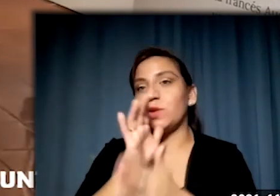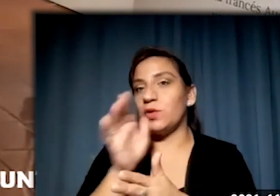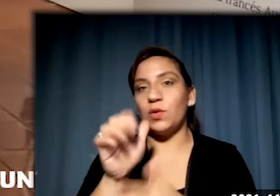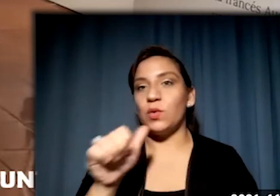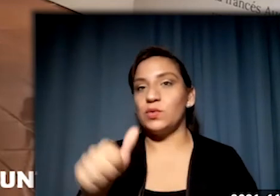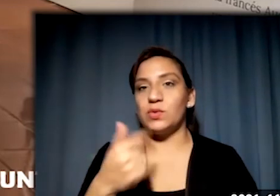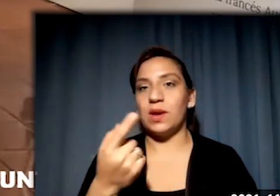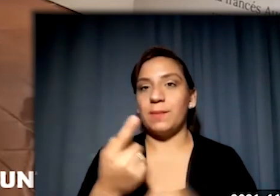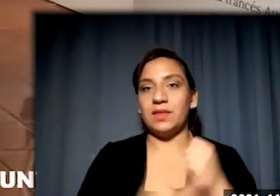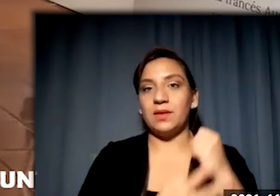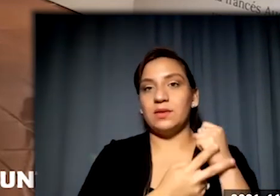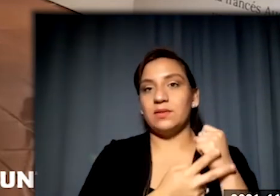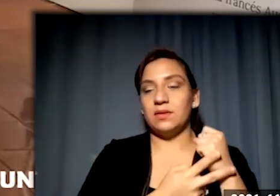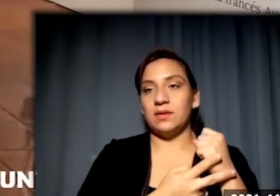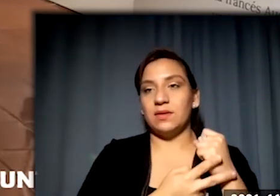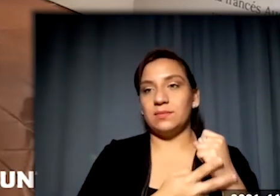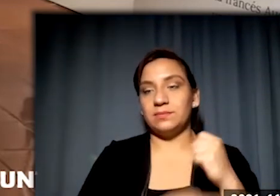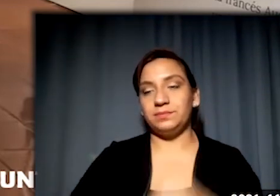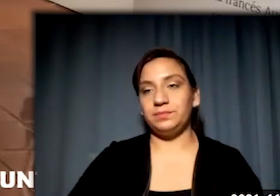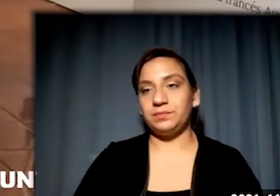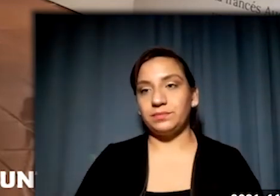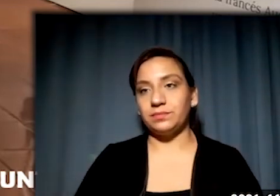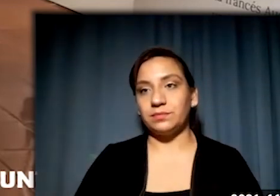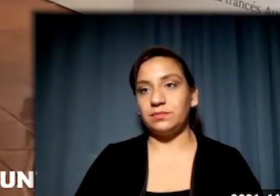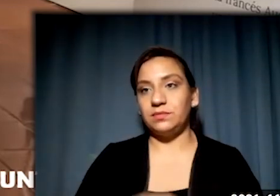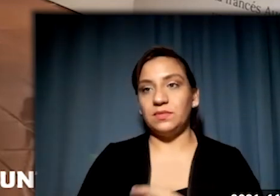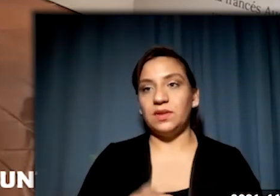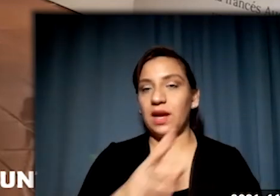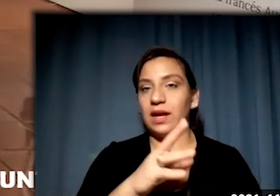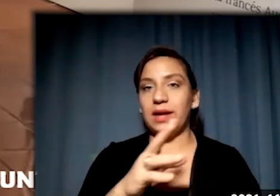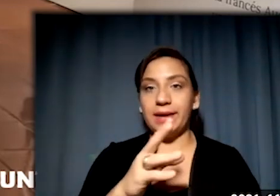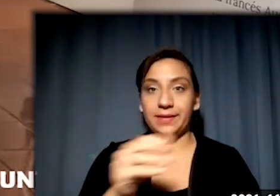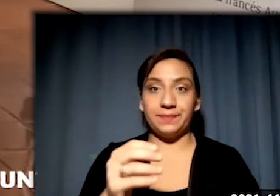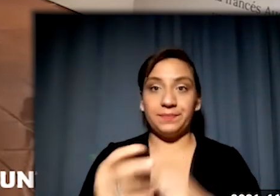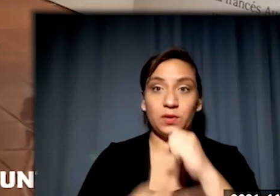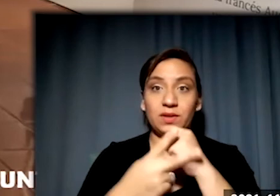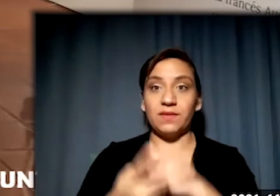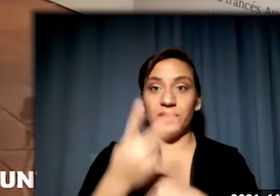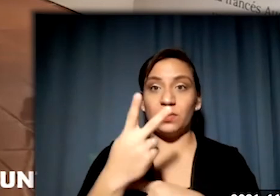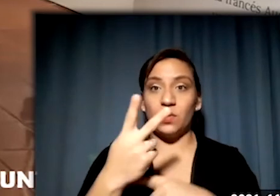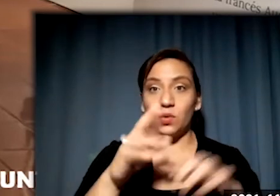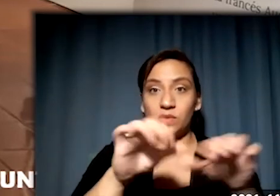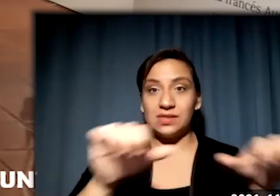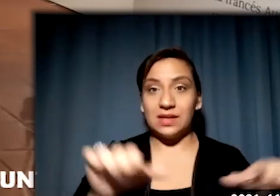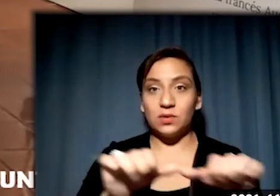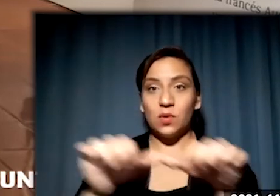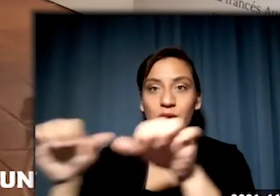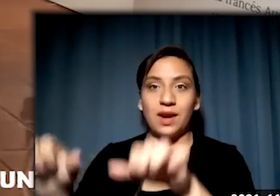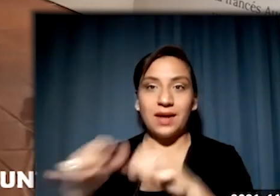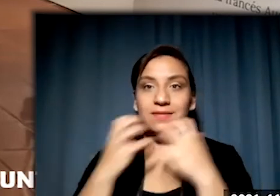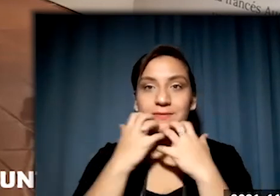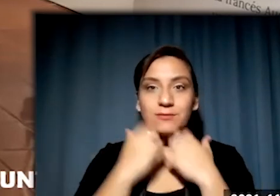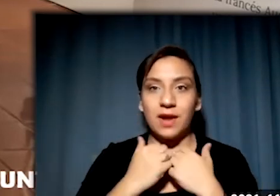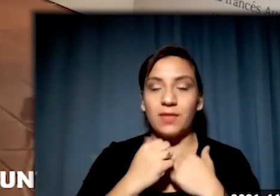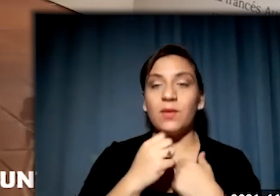two treasure sectors, Old San Juan and Puerta de Tierra, but also from the intimacy of